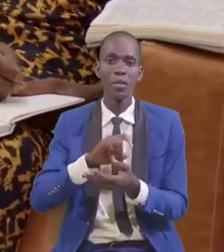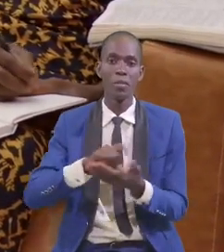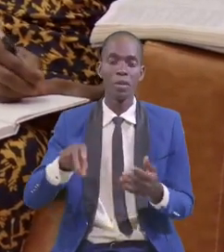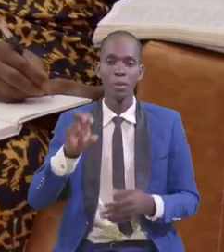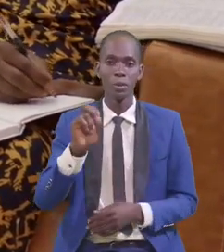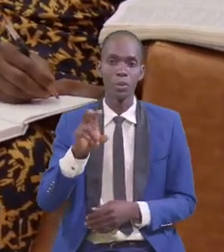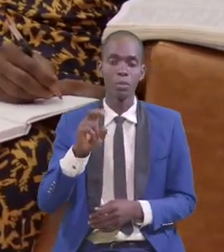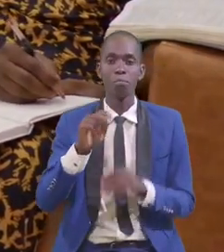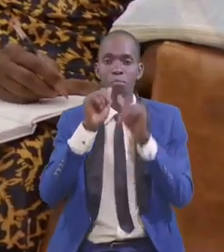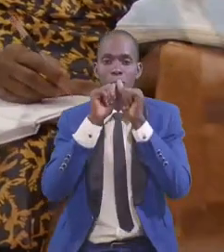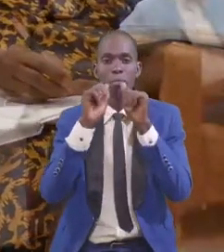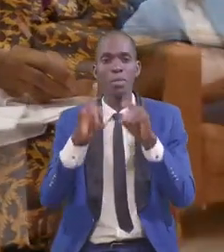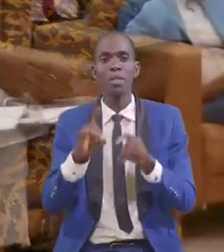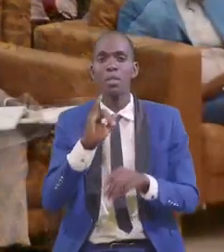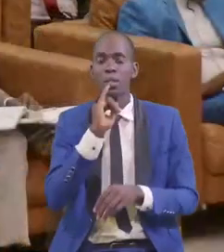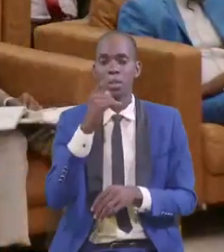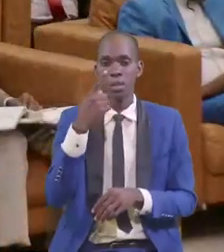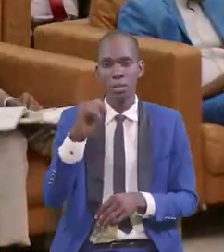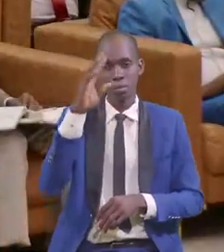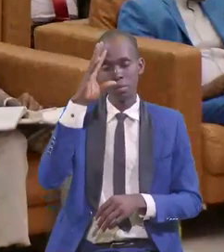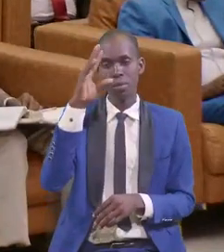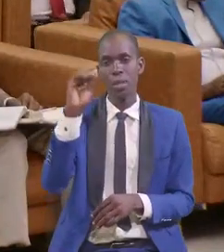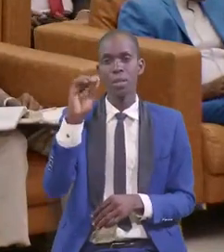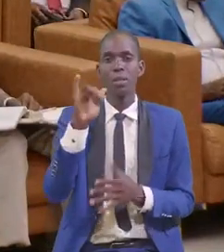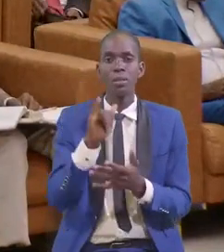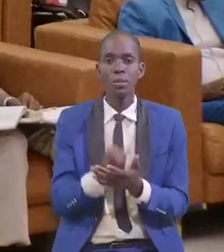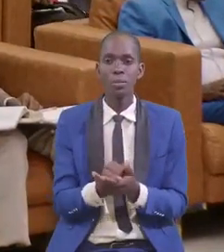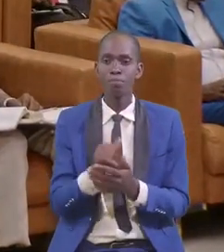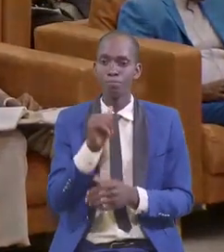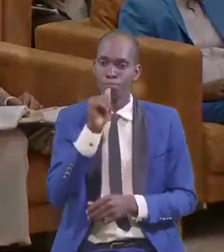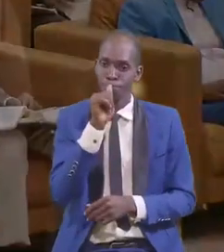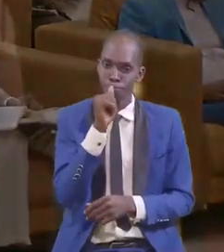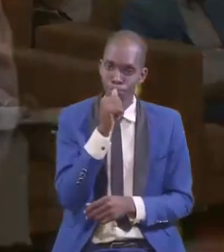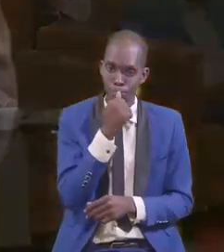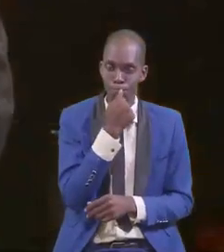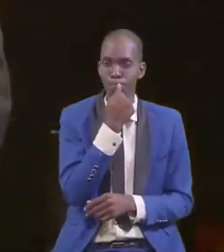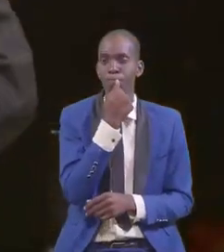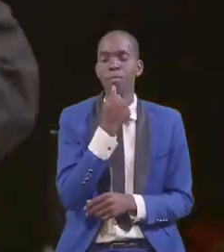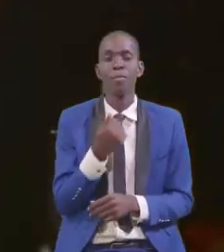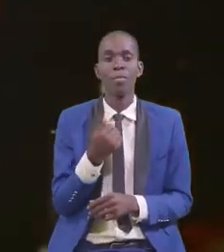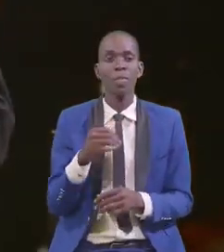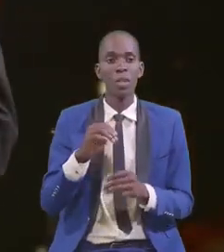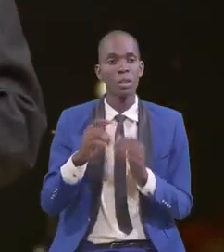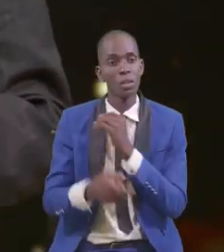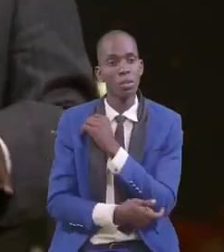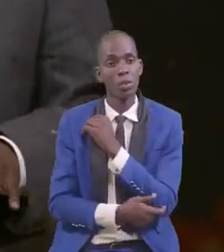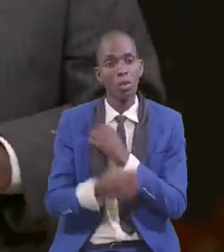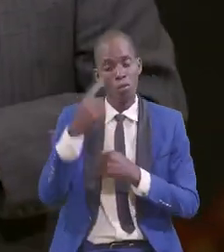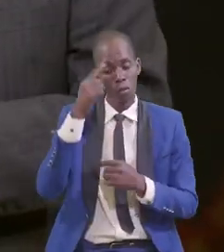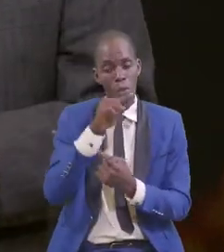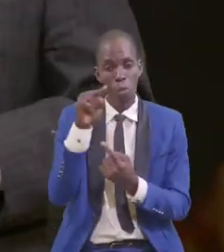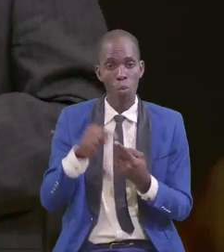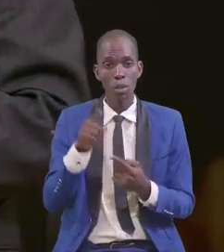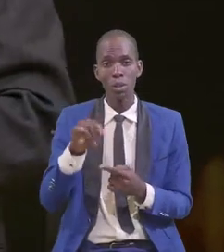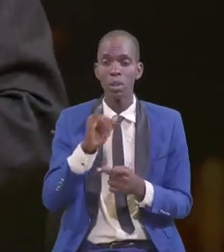12, blessed is the man that endureth temptation. For when he